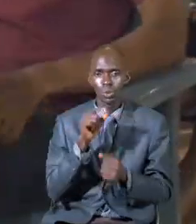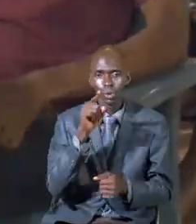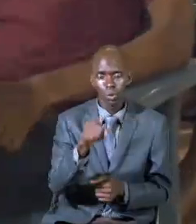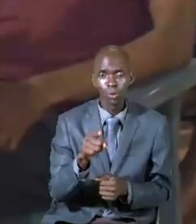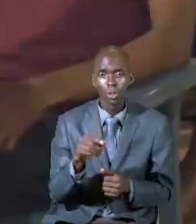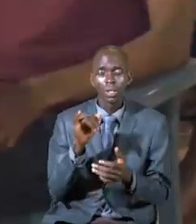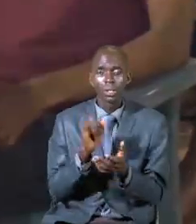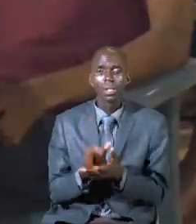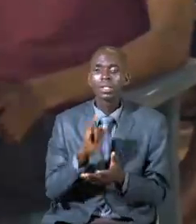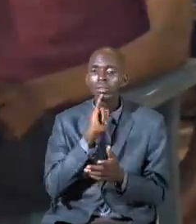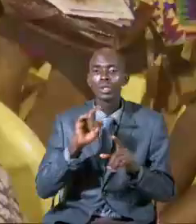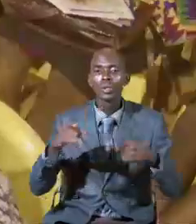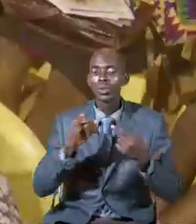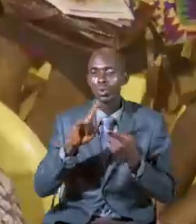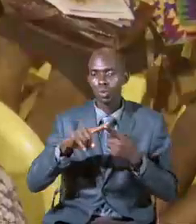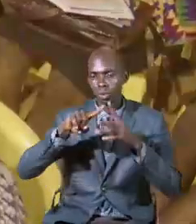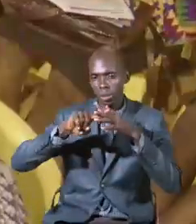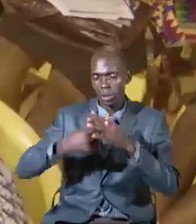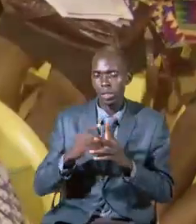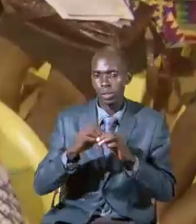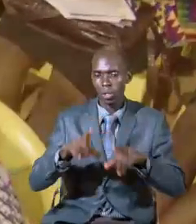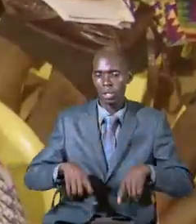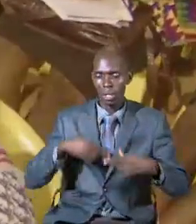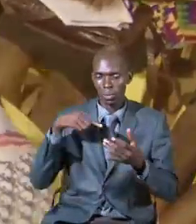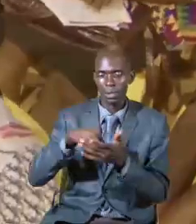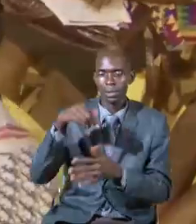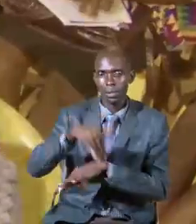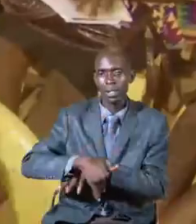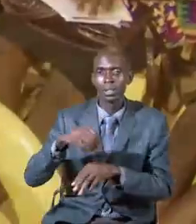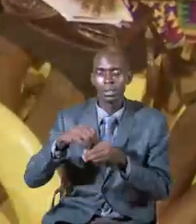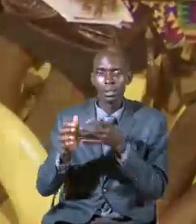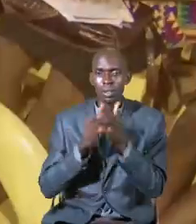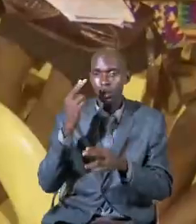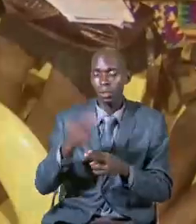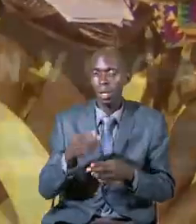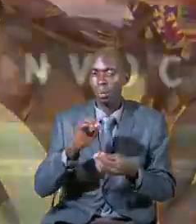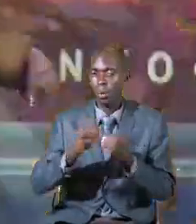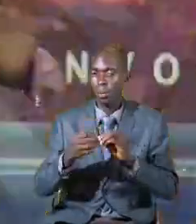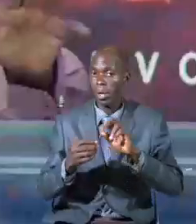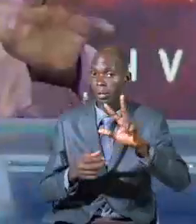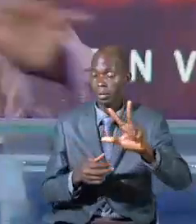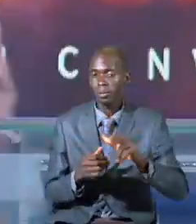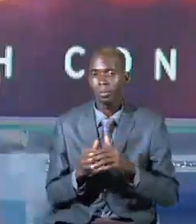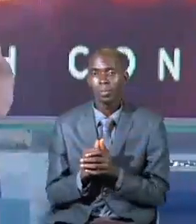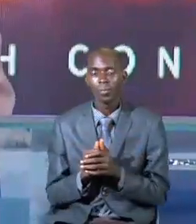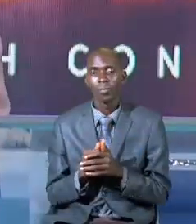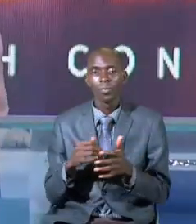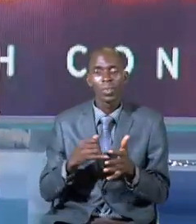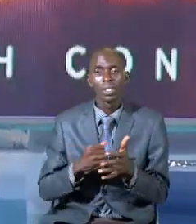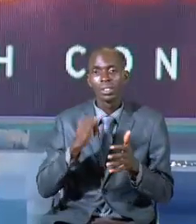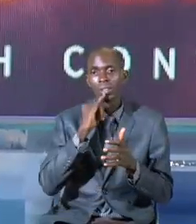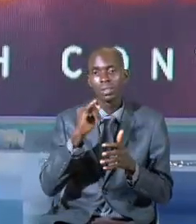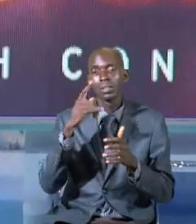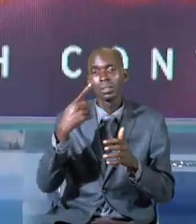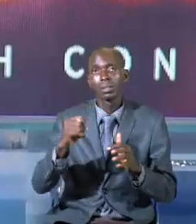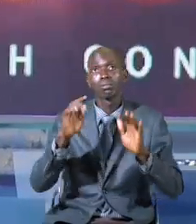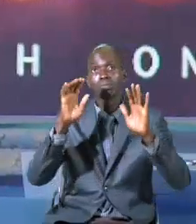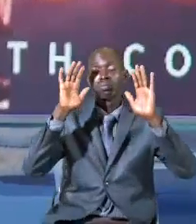in Jesus' name. Number three is the marvelous faith for